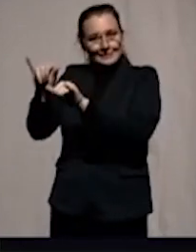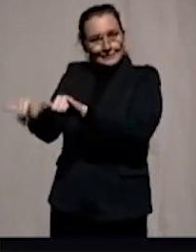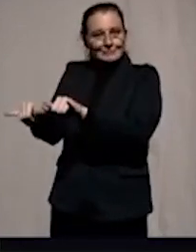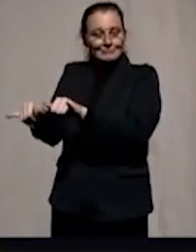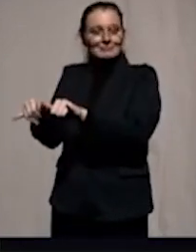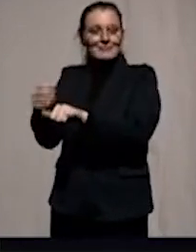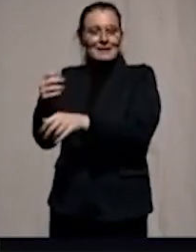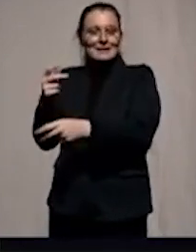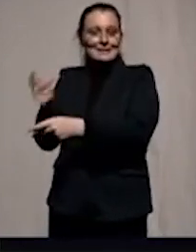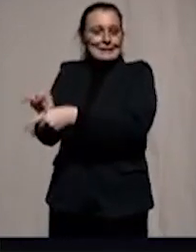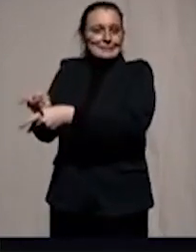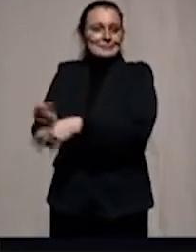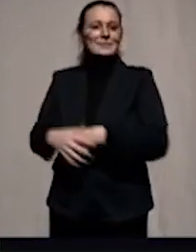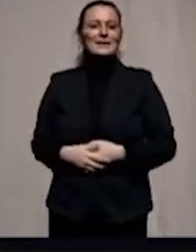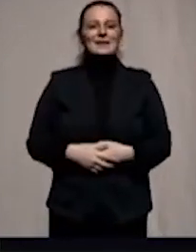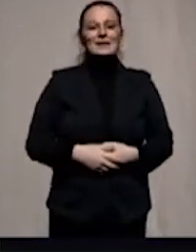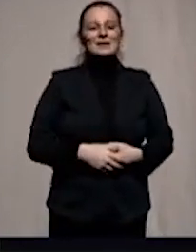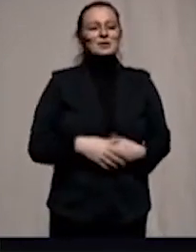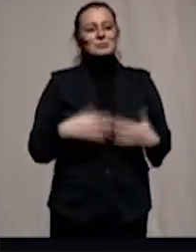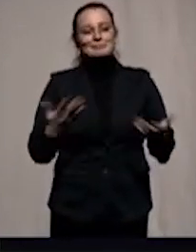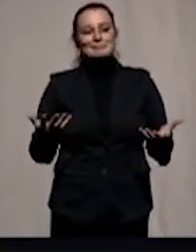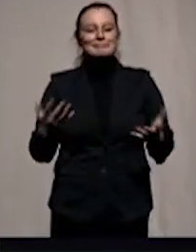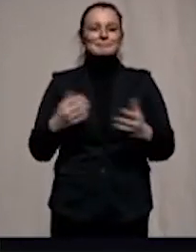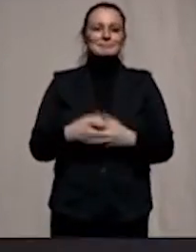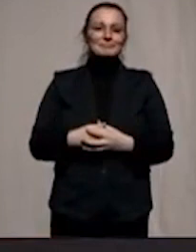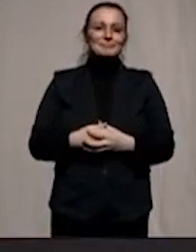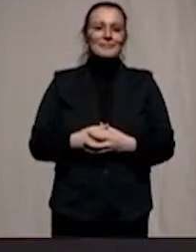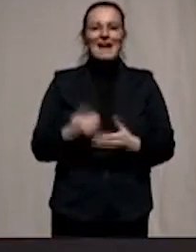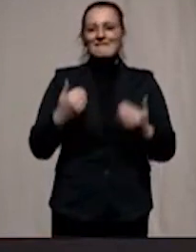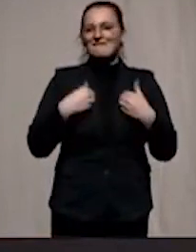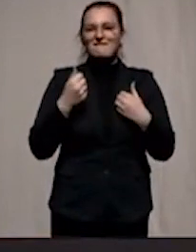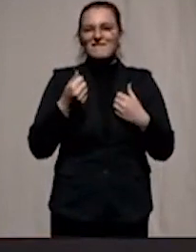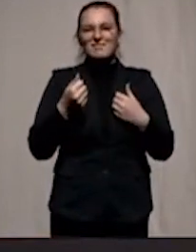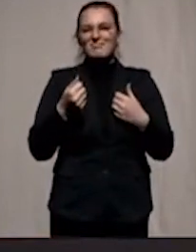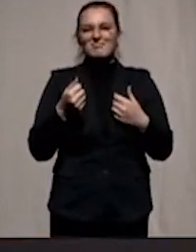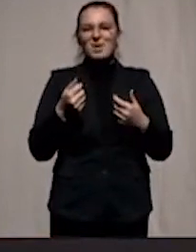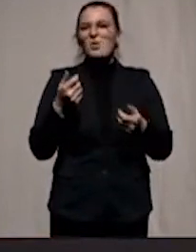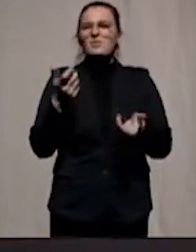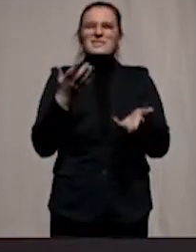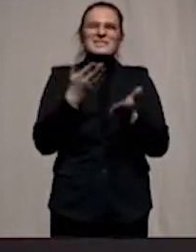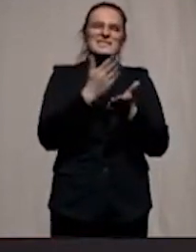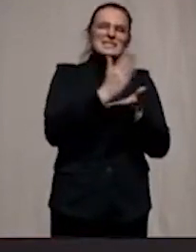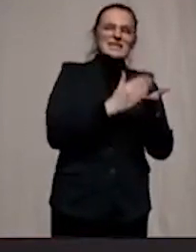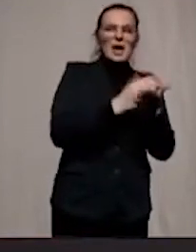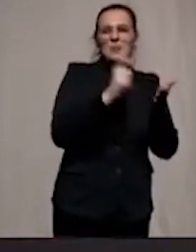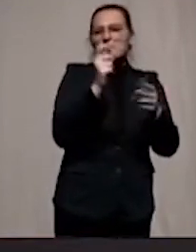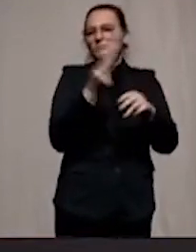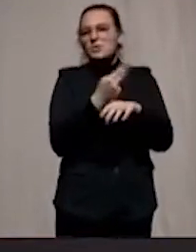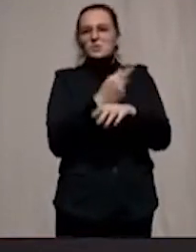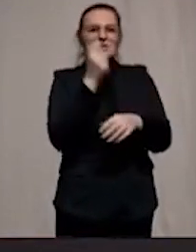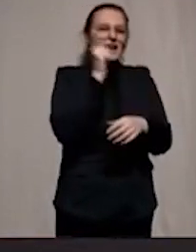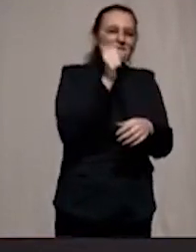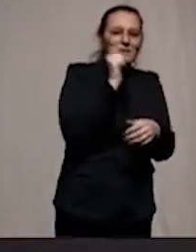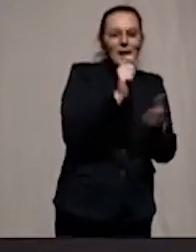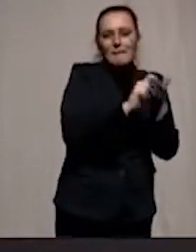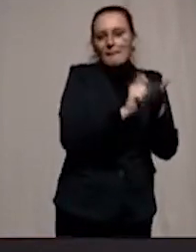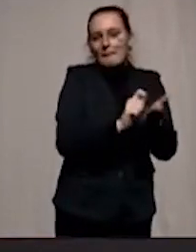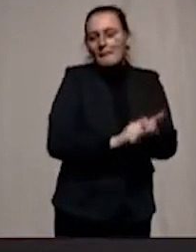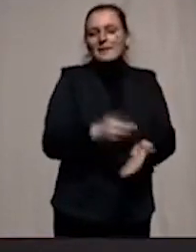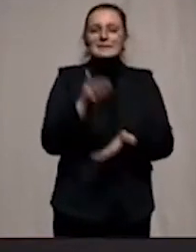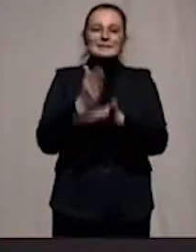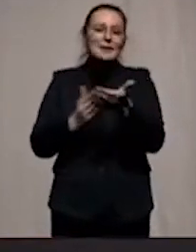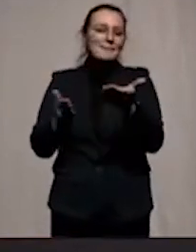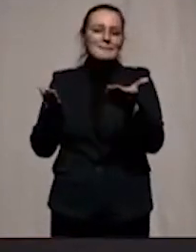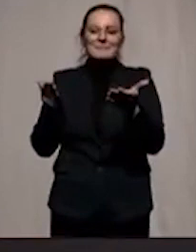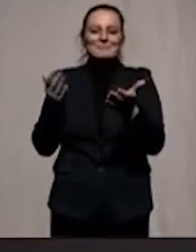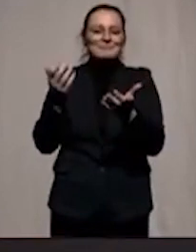this is the date, and dear journal this, and dear journal that. And, I have ones that I'll label for songwriting, but they'll have journal entries, and they'll have, sometimes they'll just have